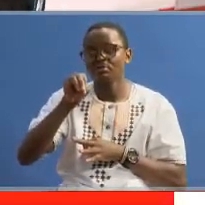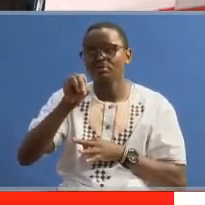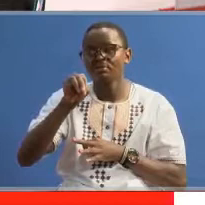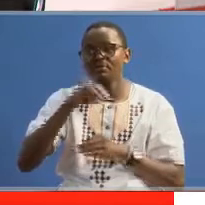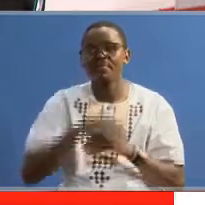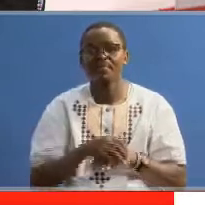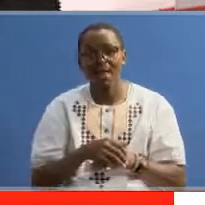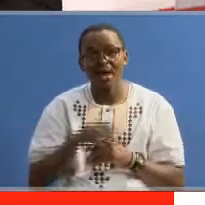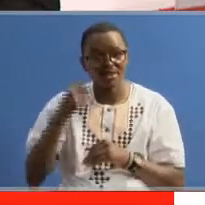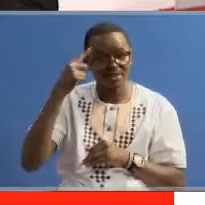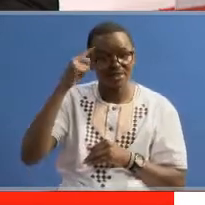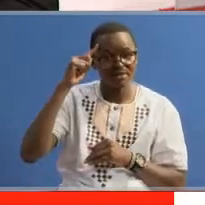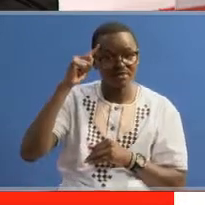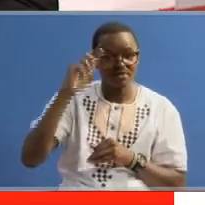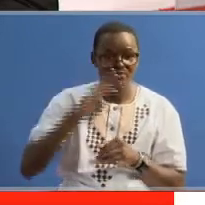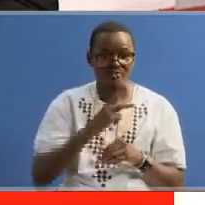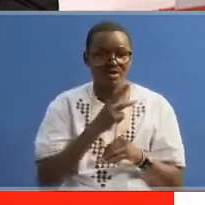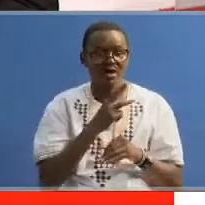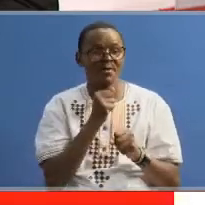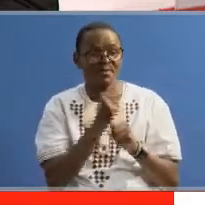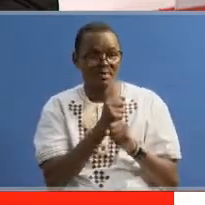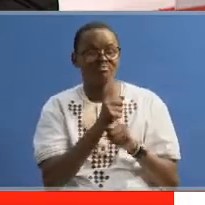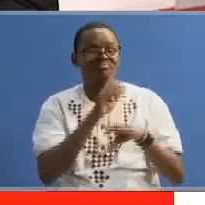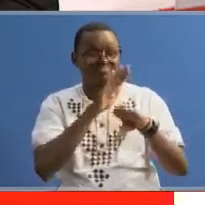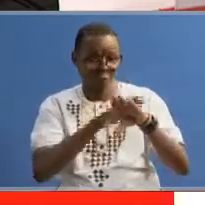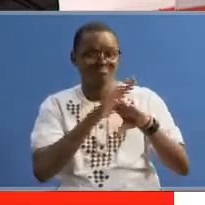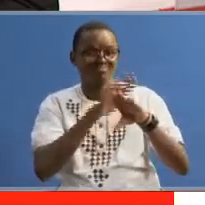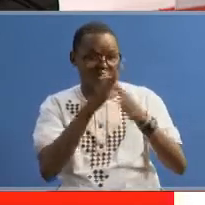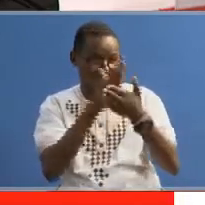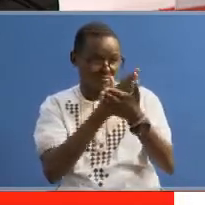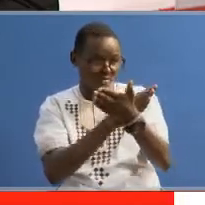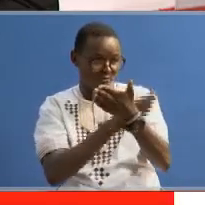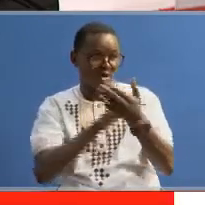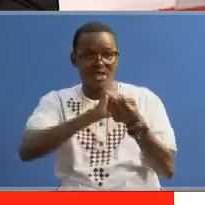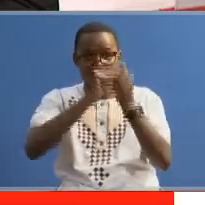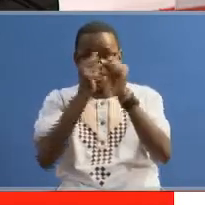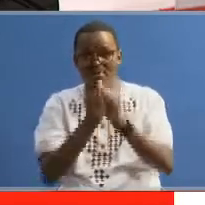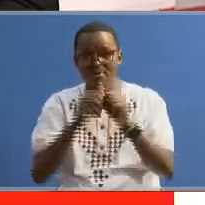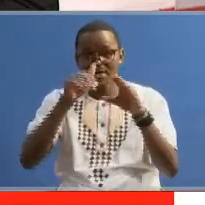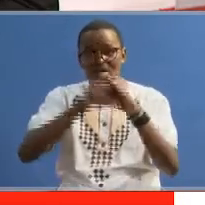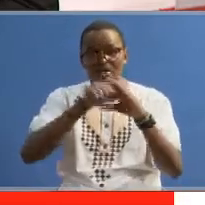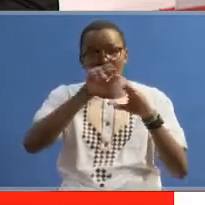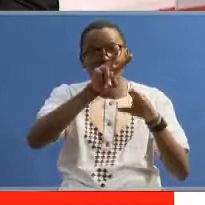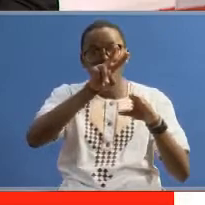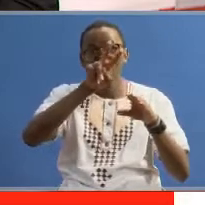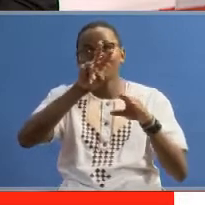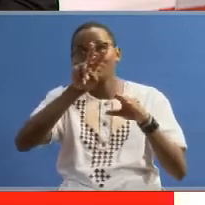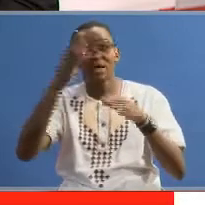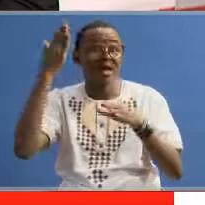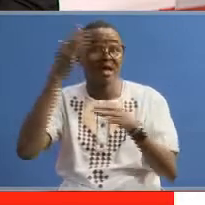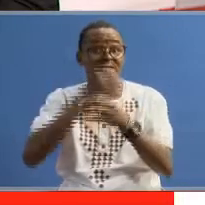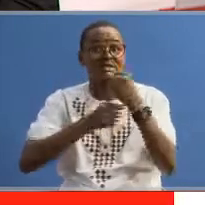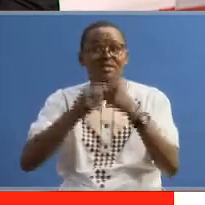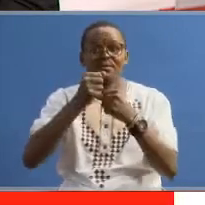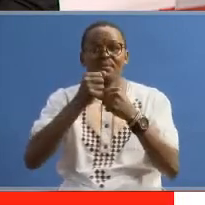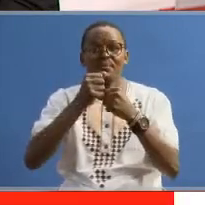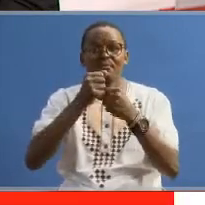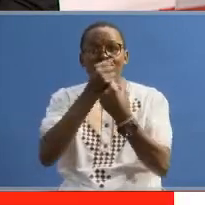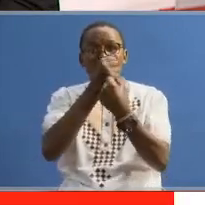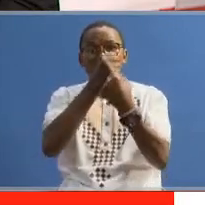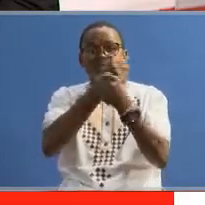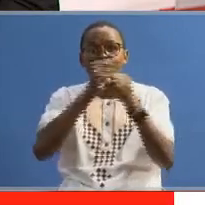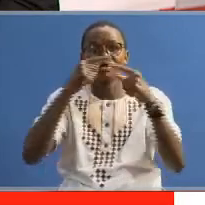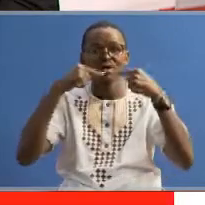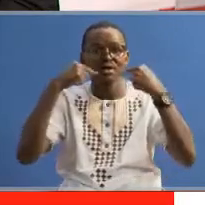Yeah, I think we've really made good progress in the reforms. I think in last year, the president announced